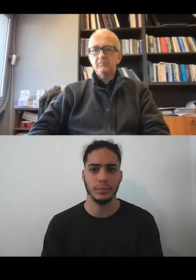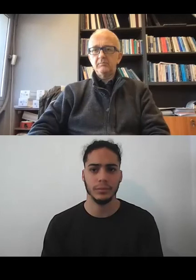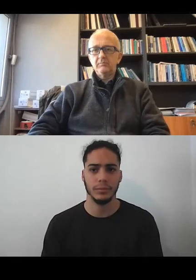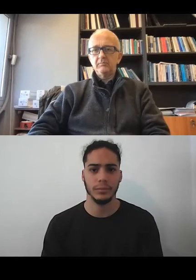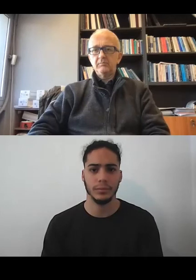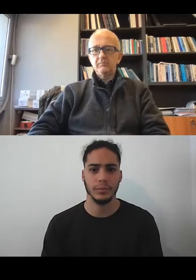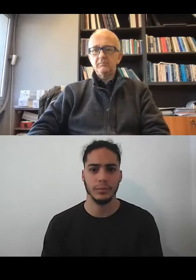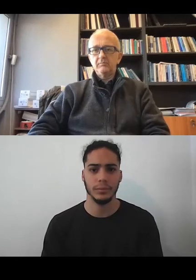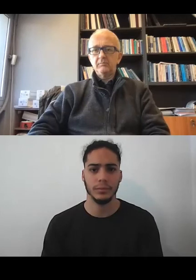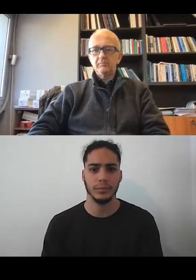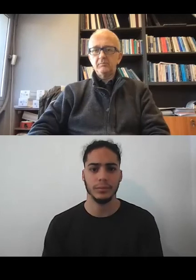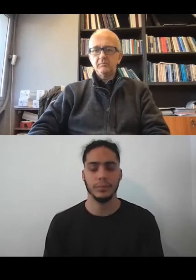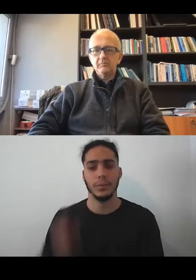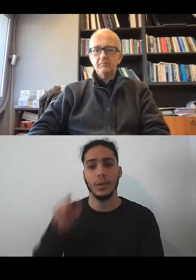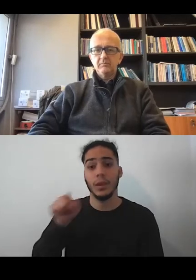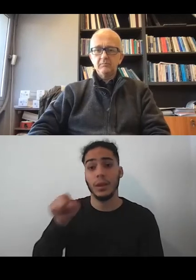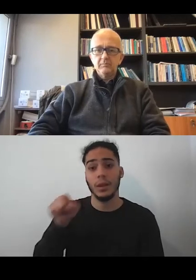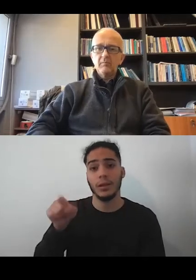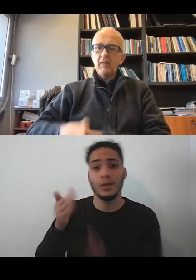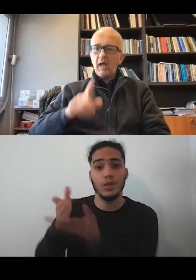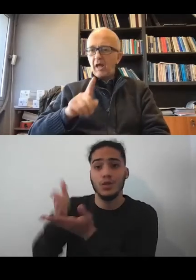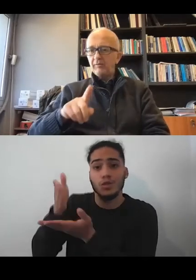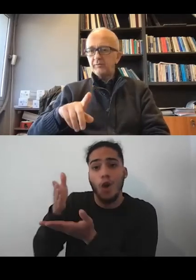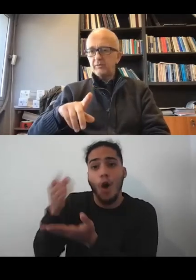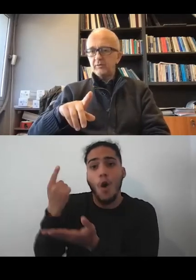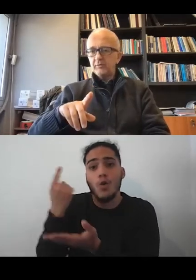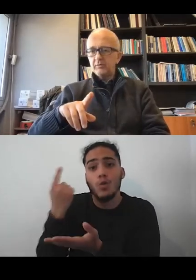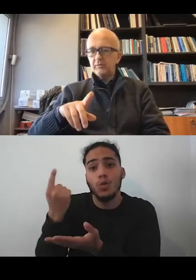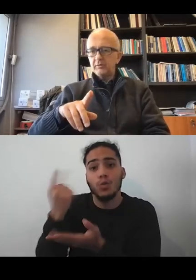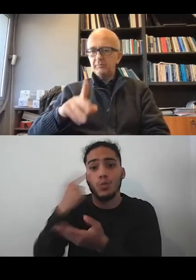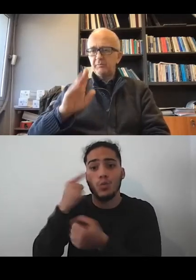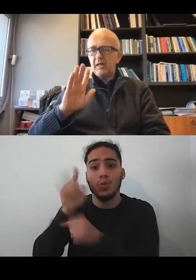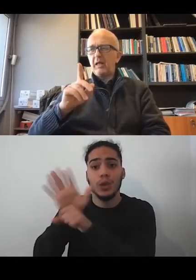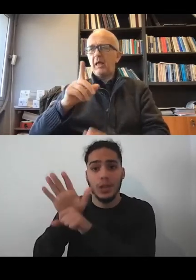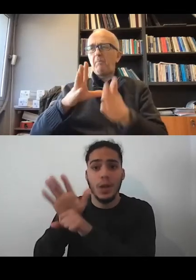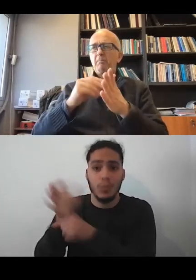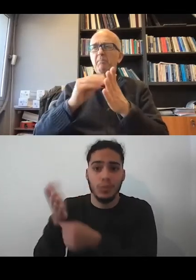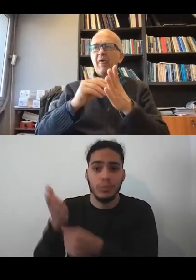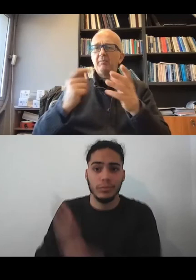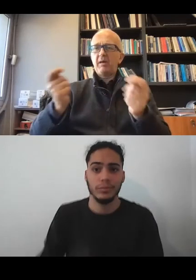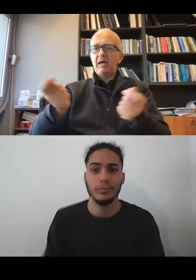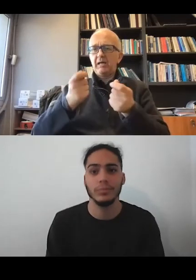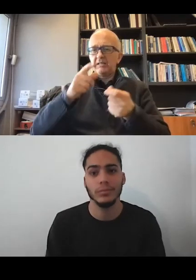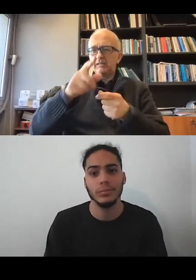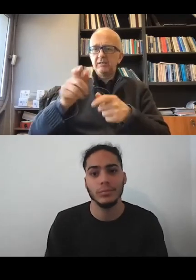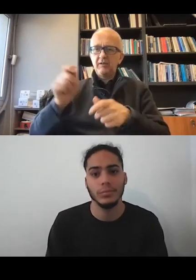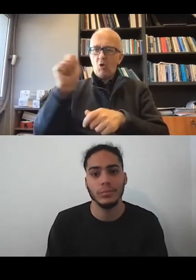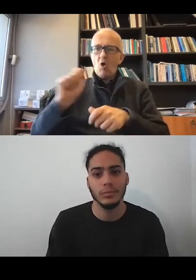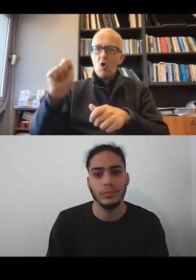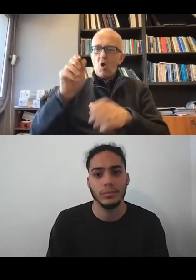This is just one of the examples of usage from the avatar.